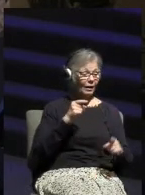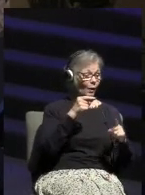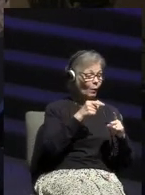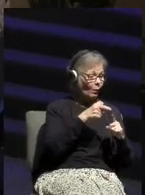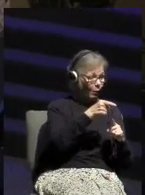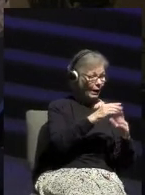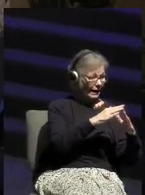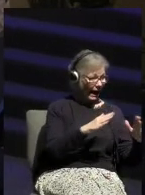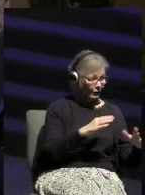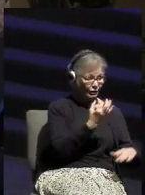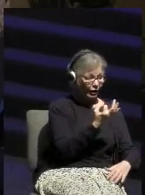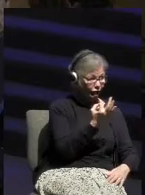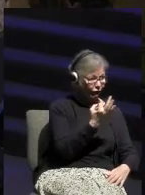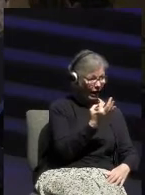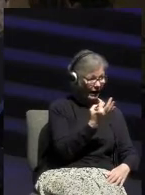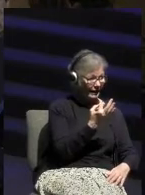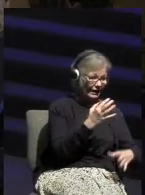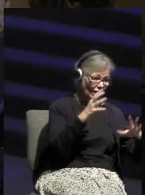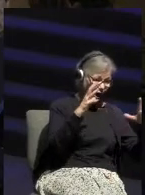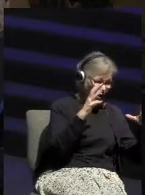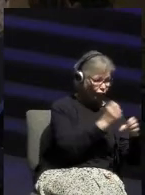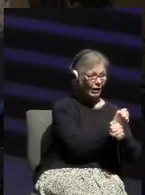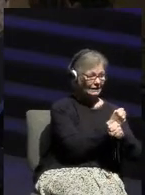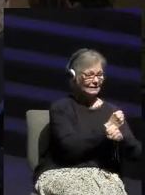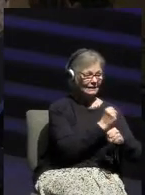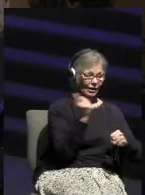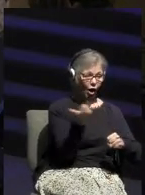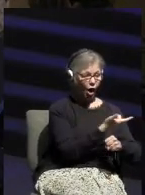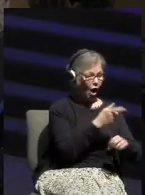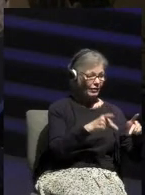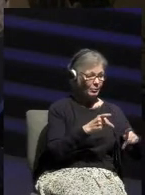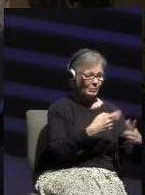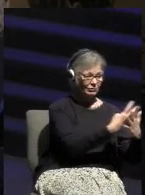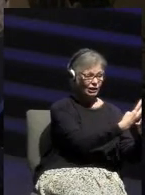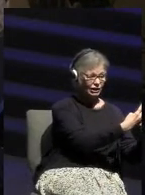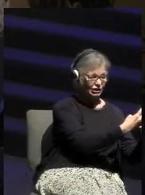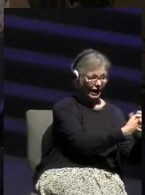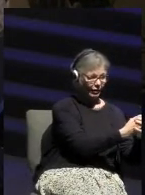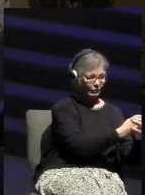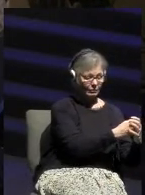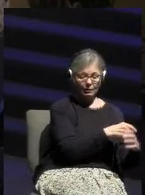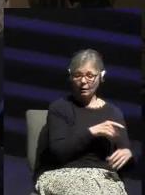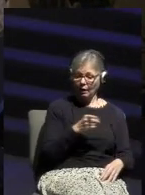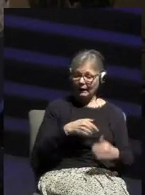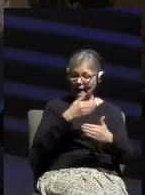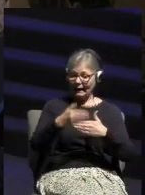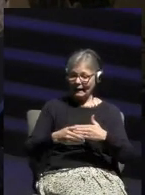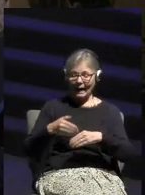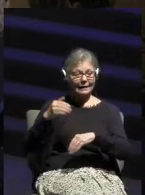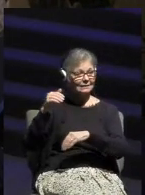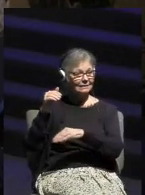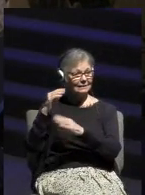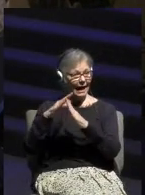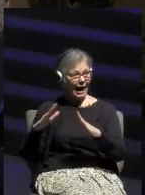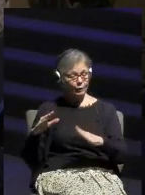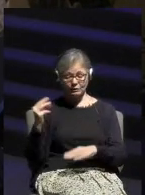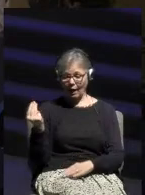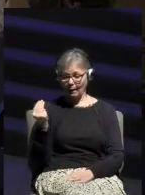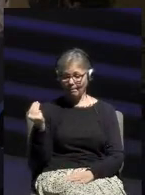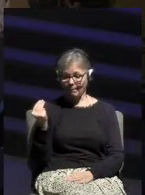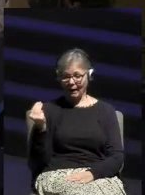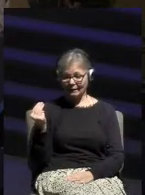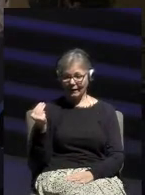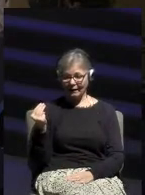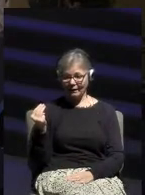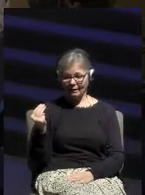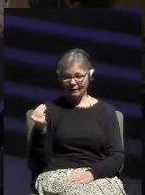He went to one house on Friday and he arrested everybody. And then he went to the next house on Monday and he